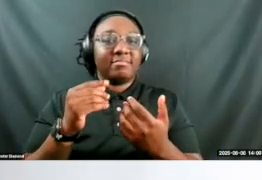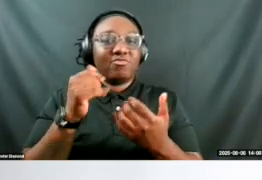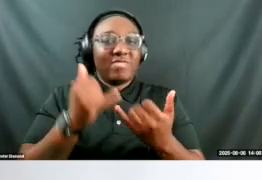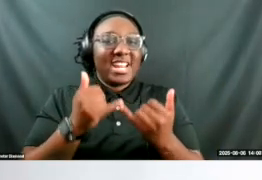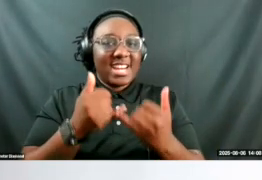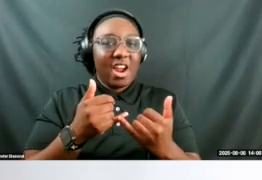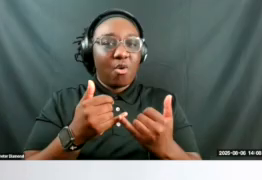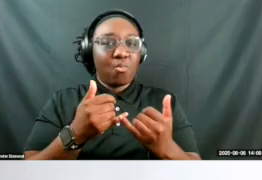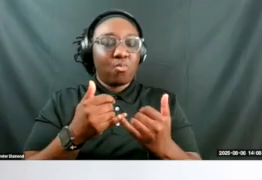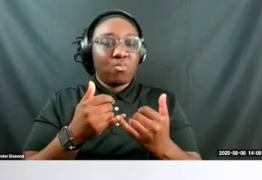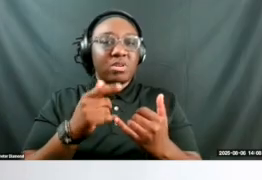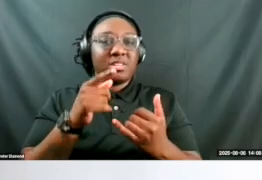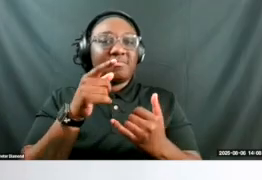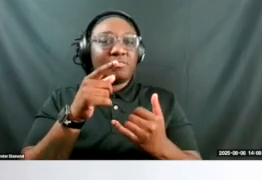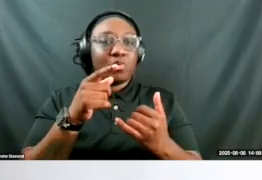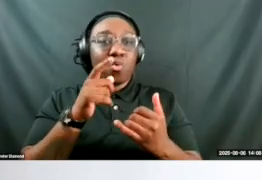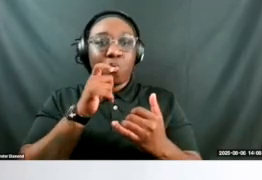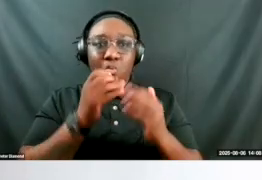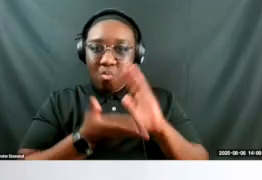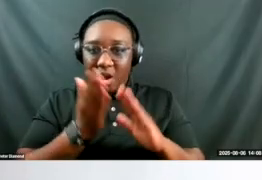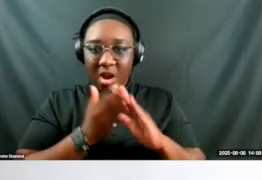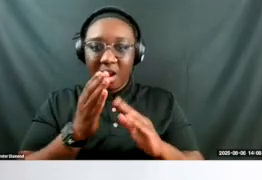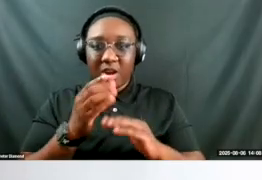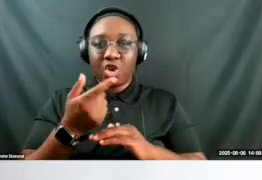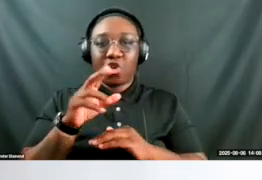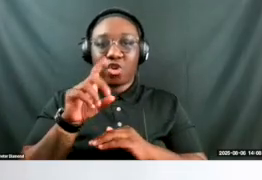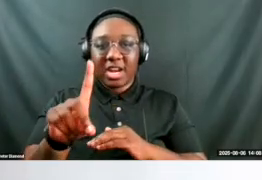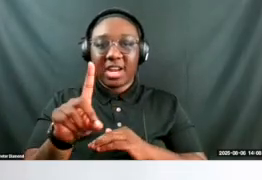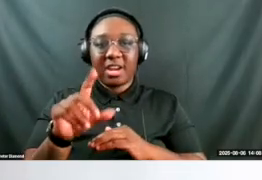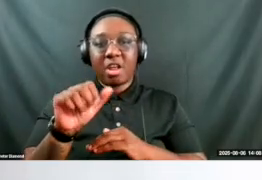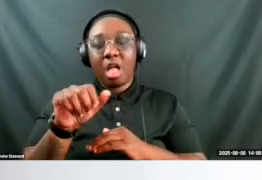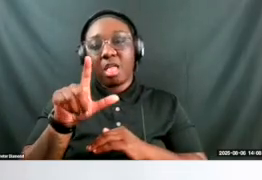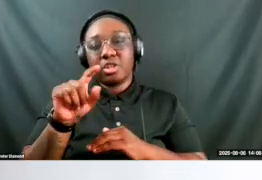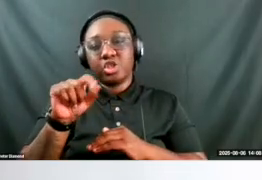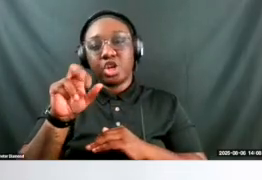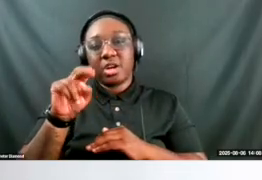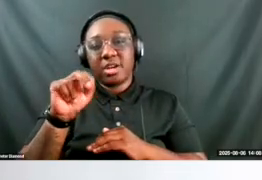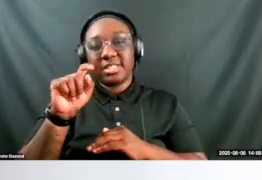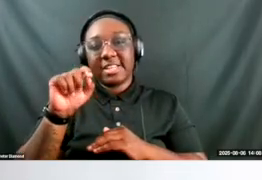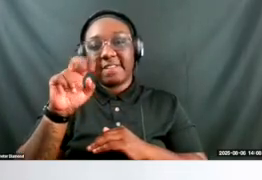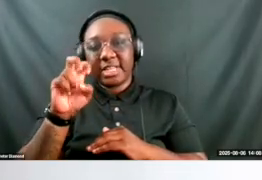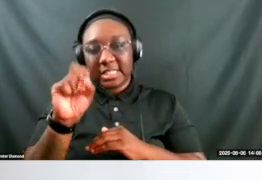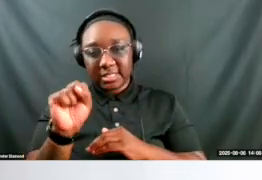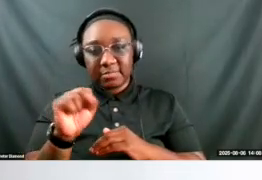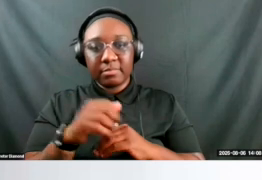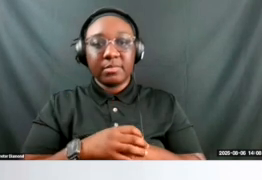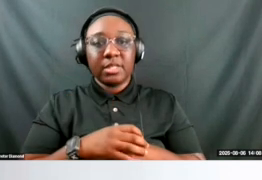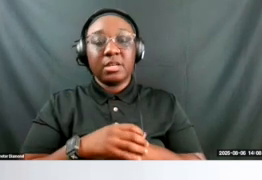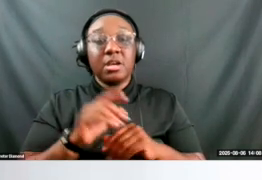Right now, based on historical expenditures, we estimate the program will need between $5